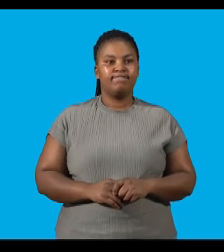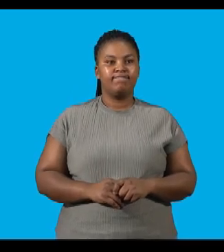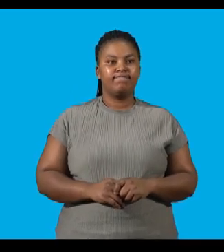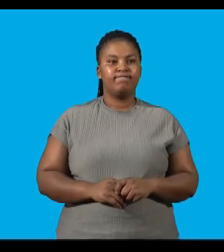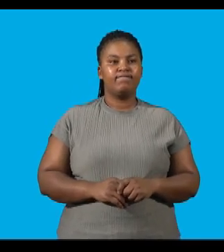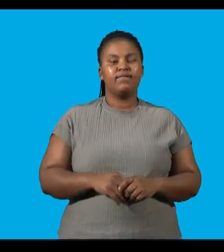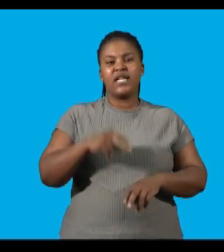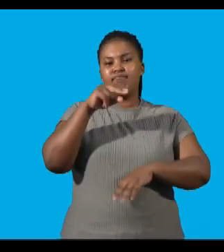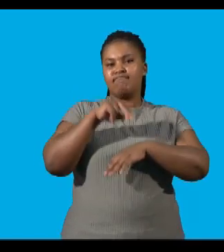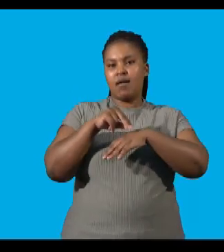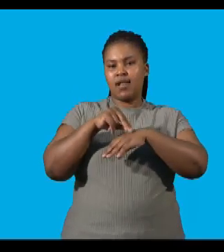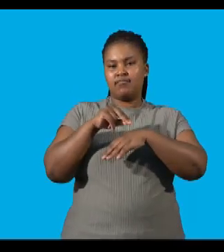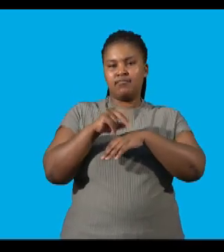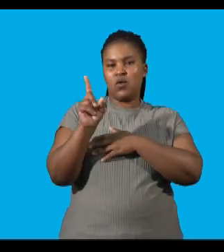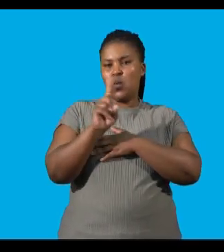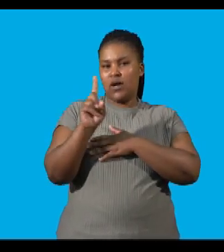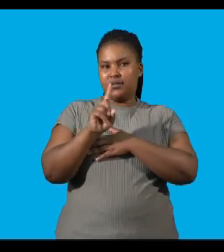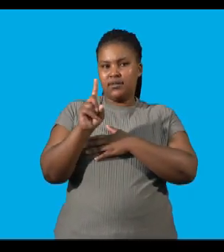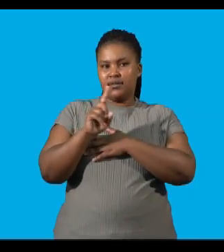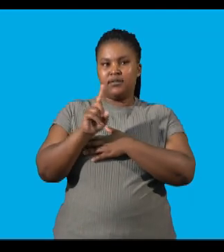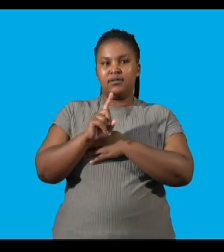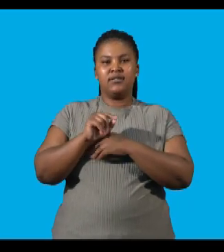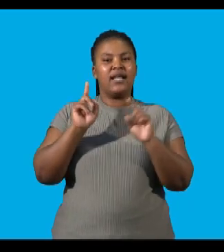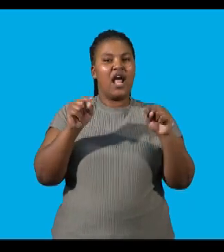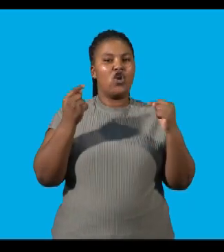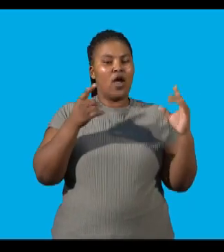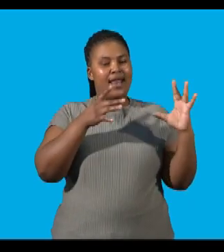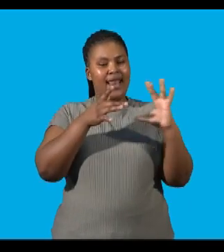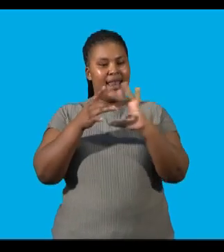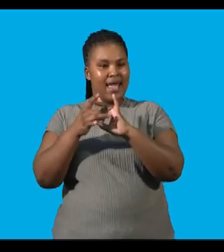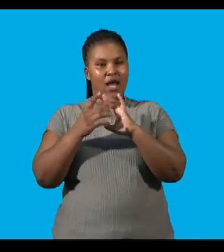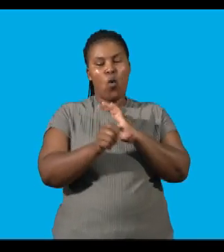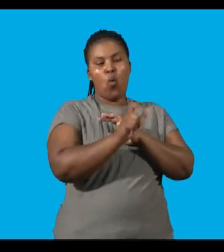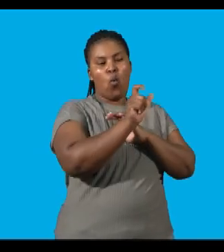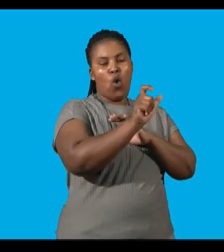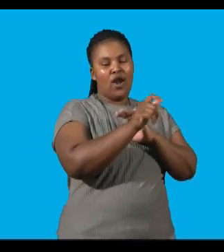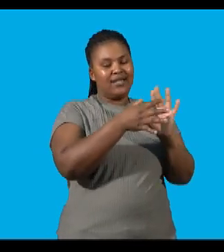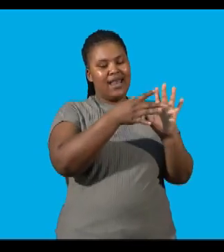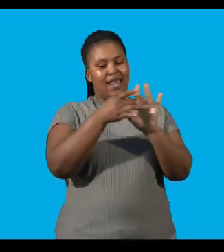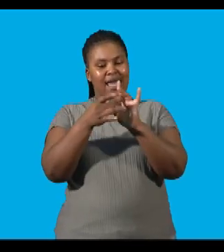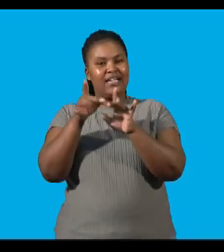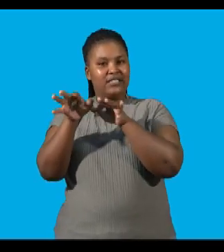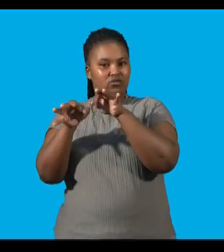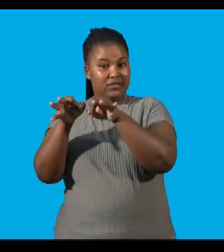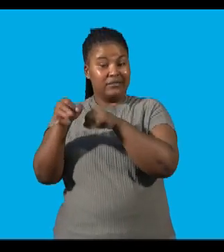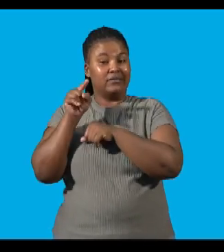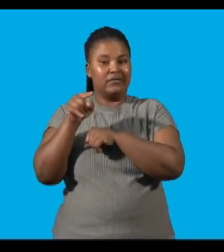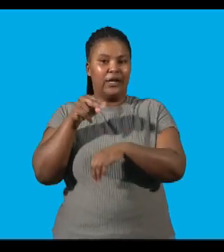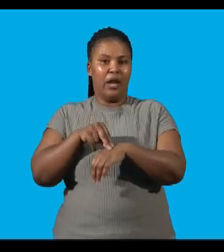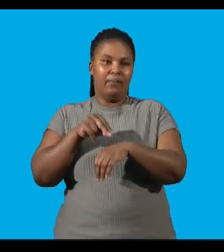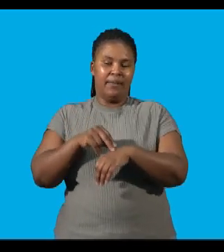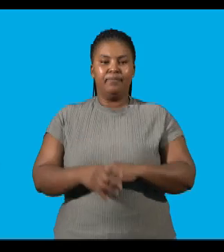The content problem in this area is the inability to link a concept or a term with a